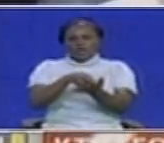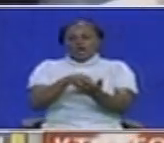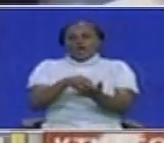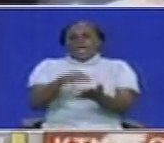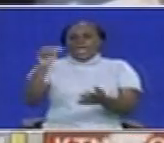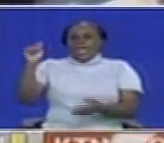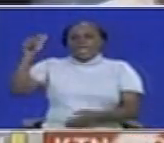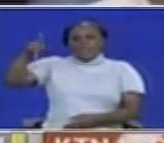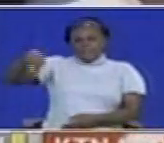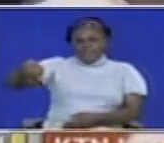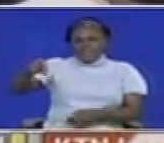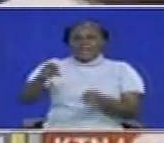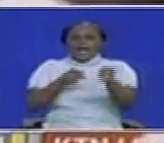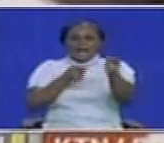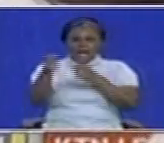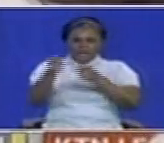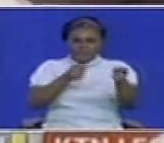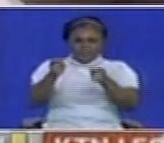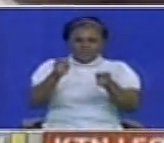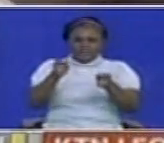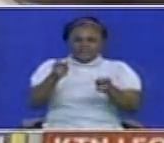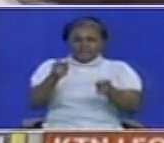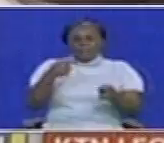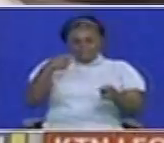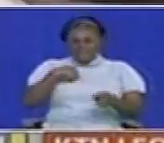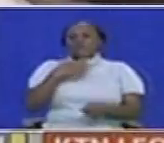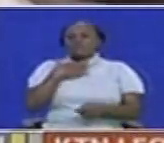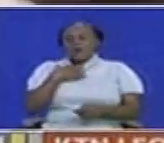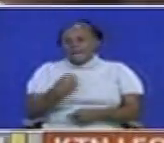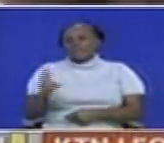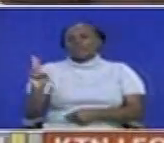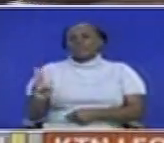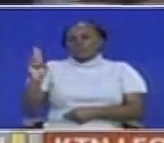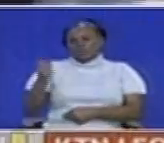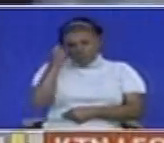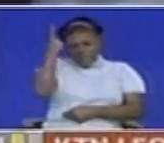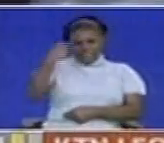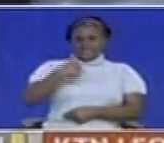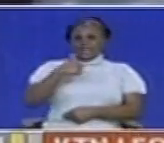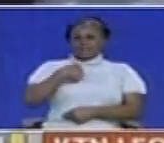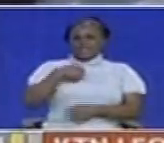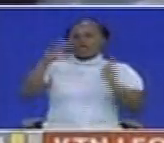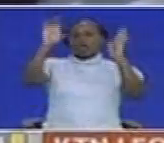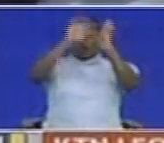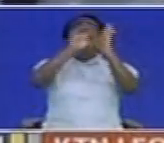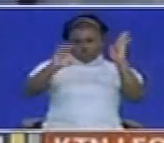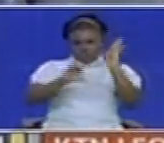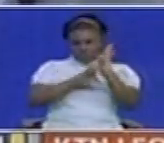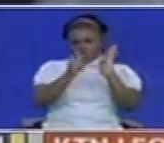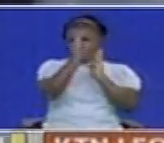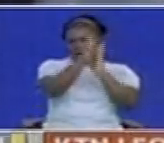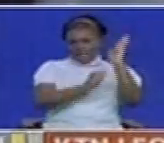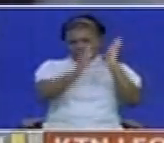administration. I would like the president to understand me. Kwamba katiba katika kipengele